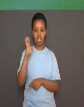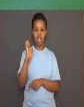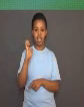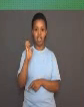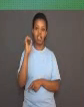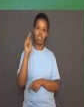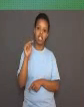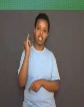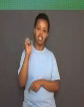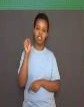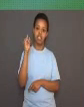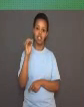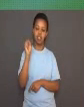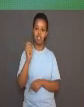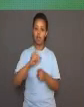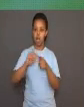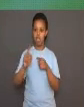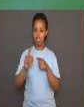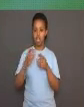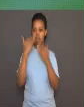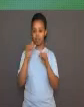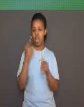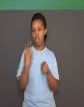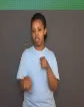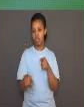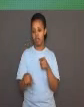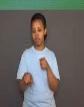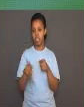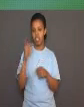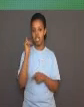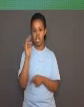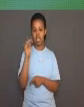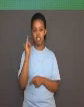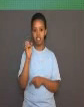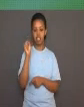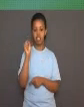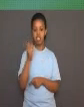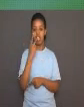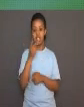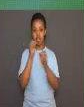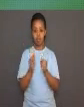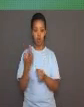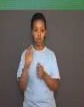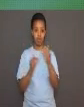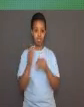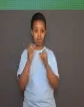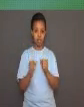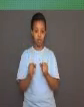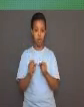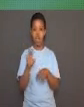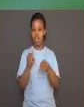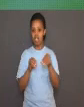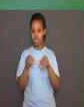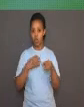direction. An example of kinesis might be in an organism's increased